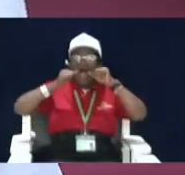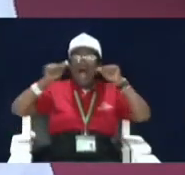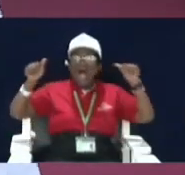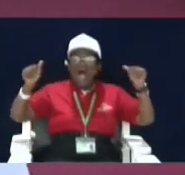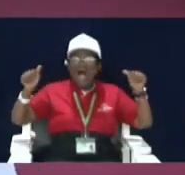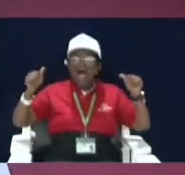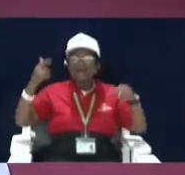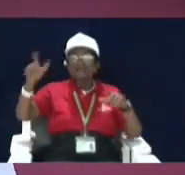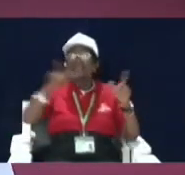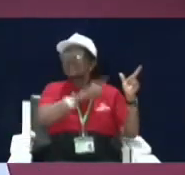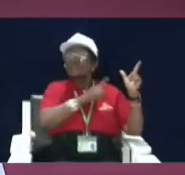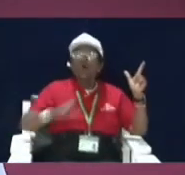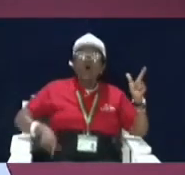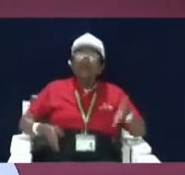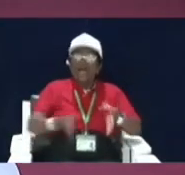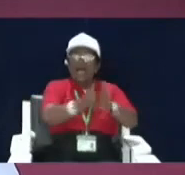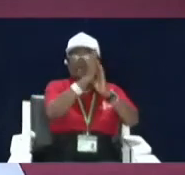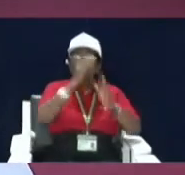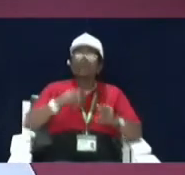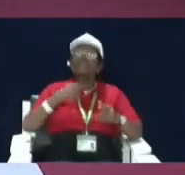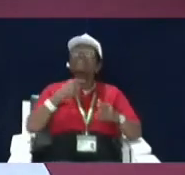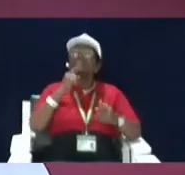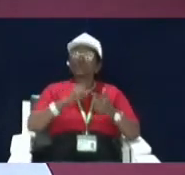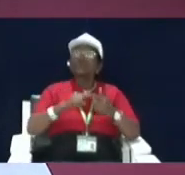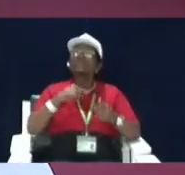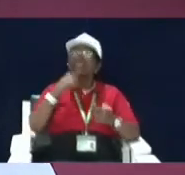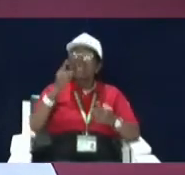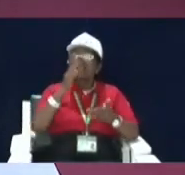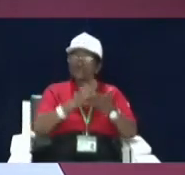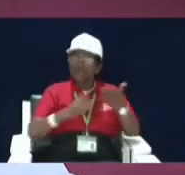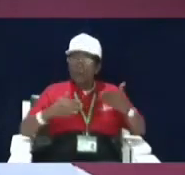The Lord asked me to tell somebody.